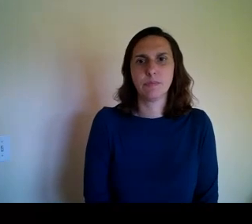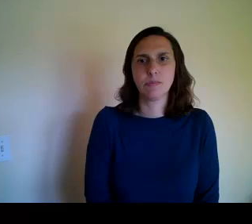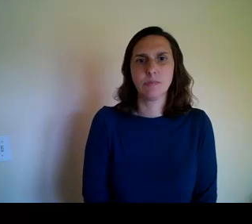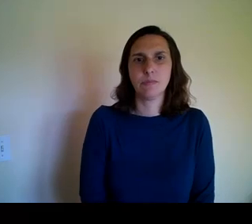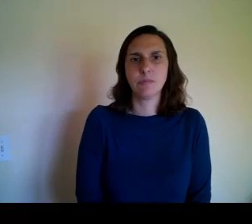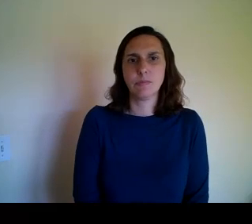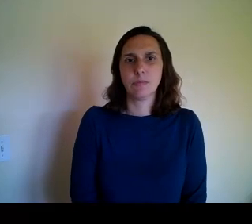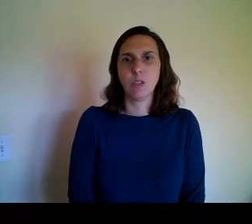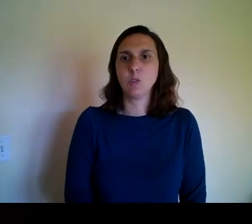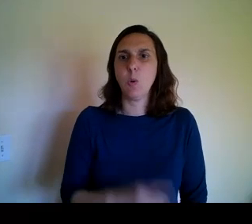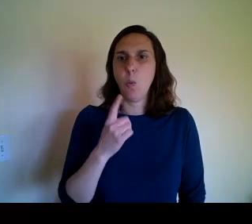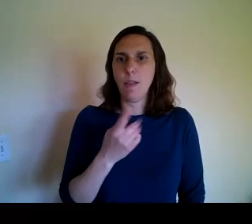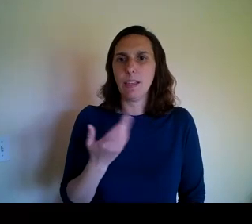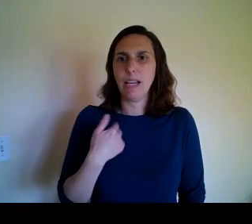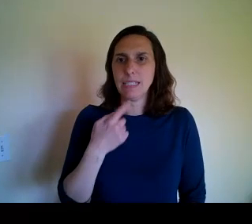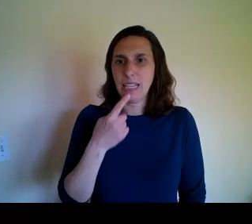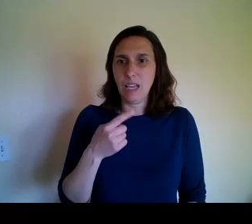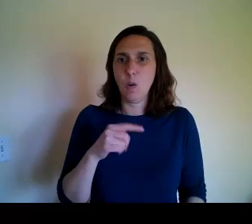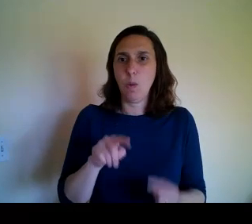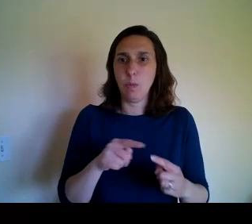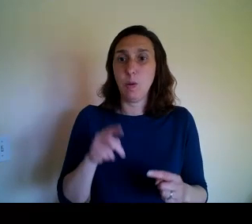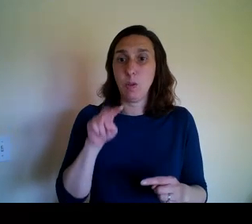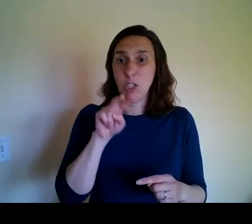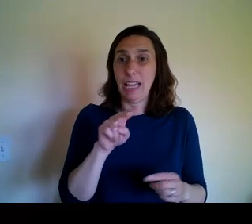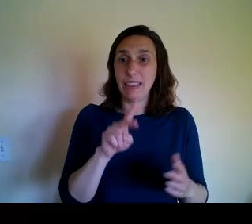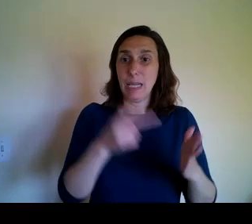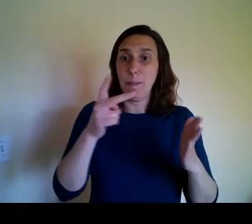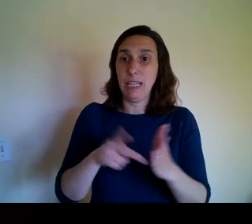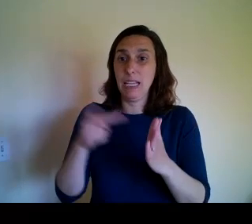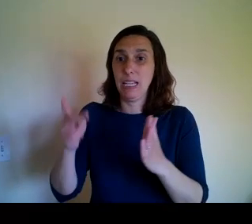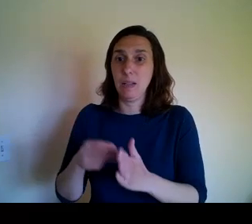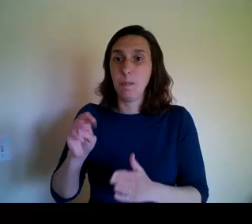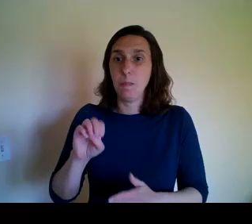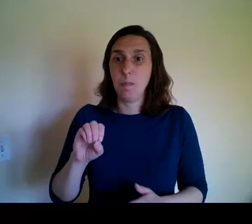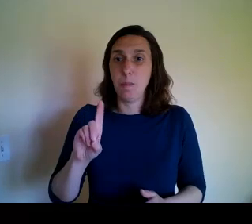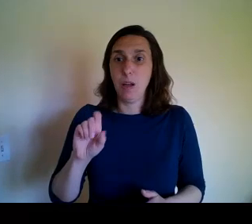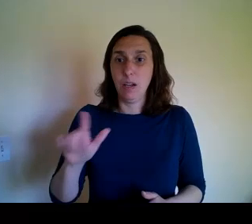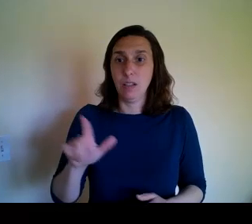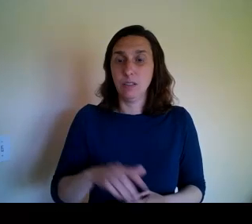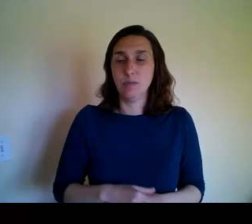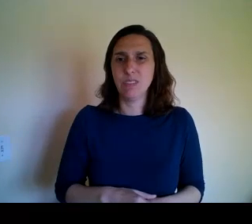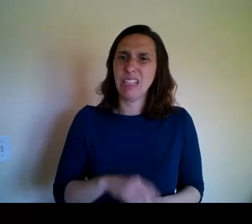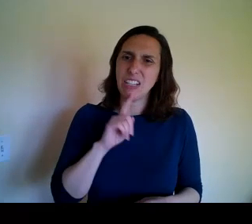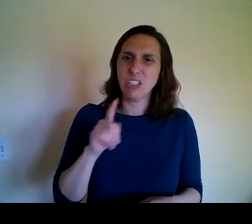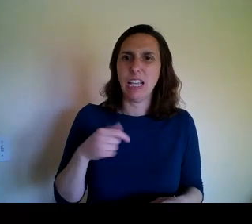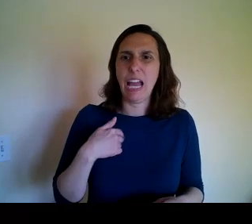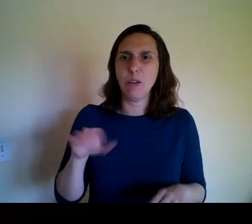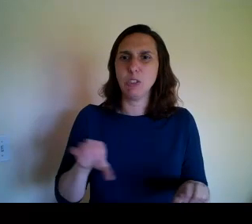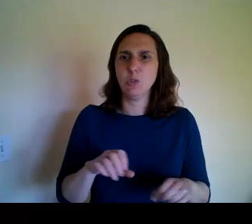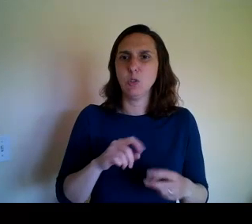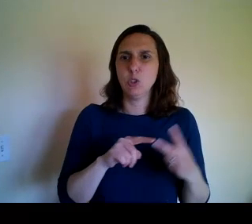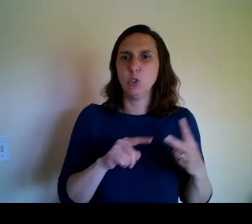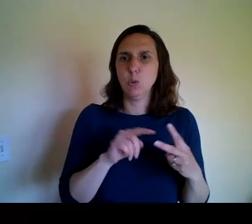at a doubling model, and I'll actually do radiation, I'll actually do 2 exponential